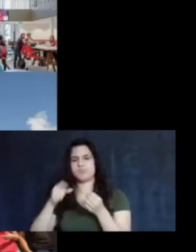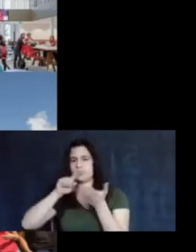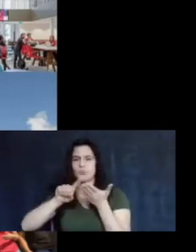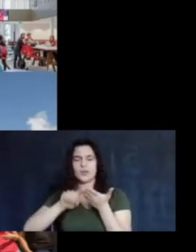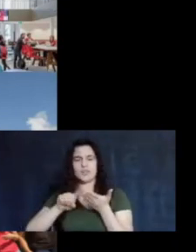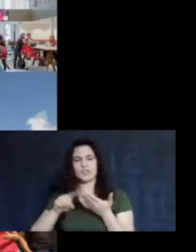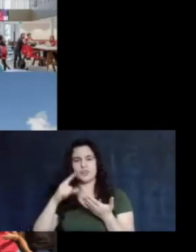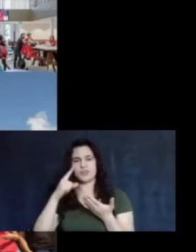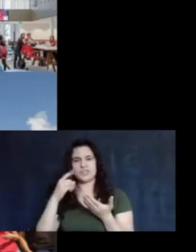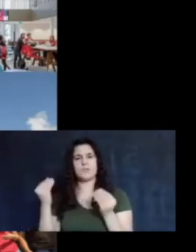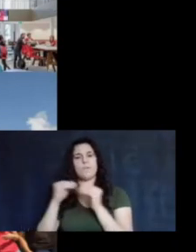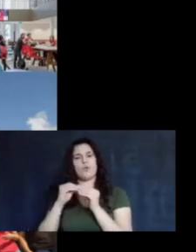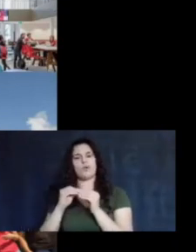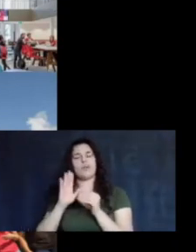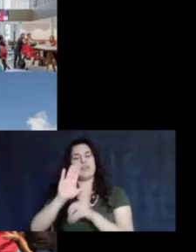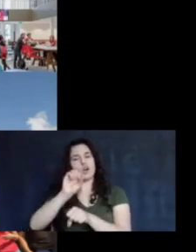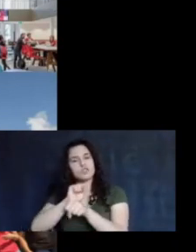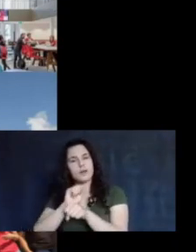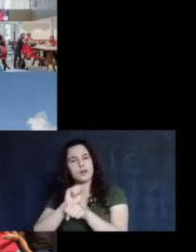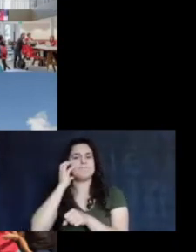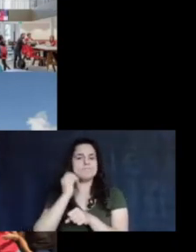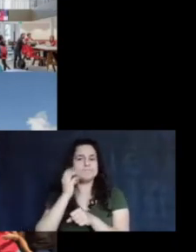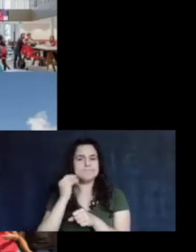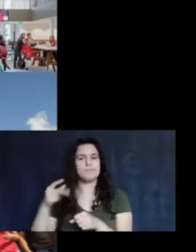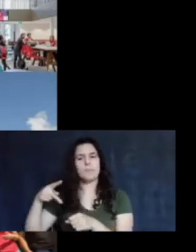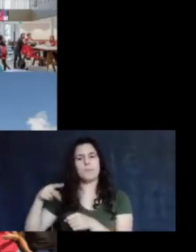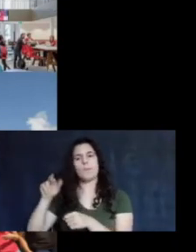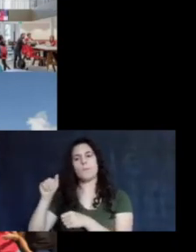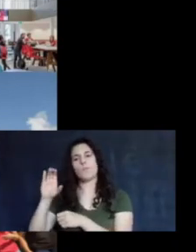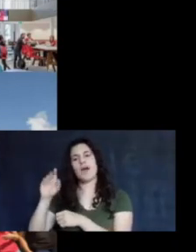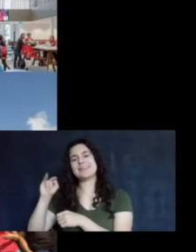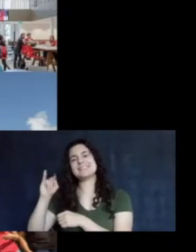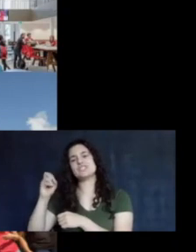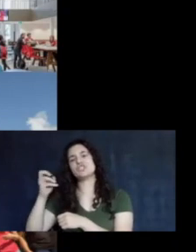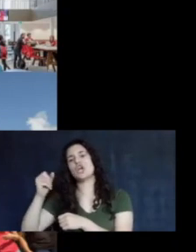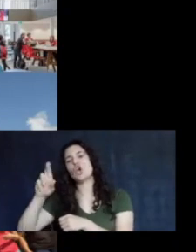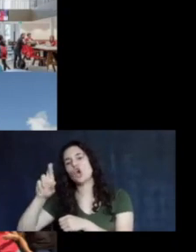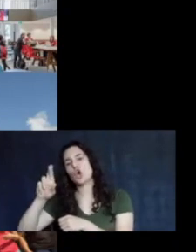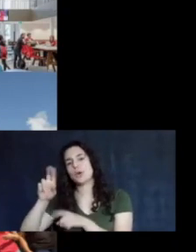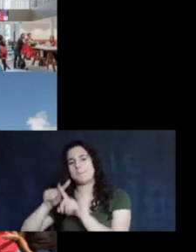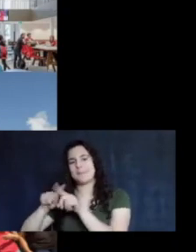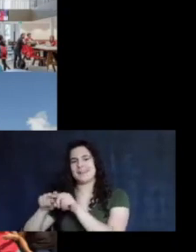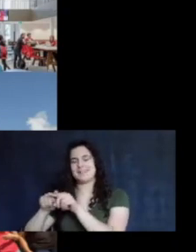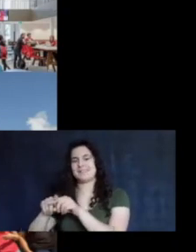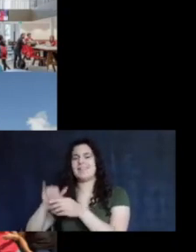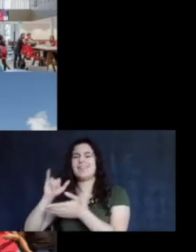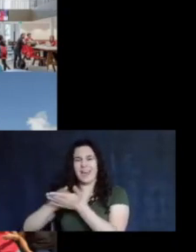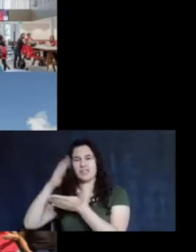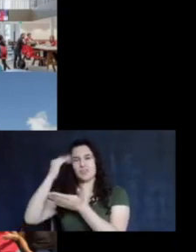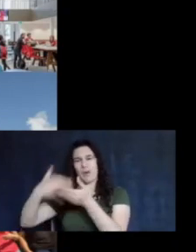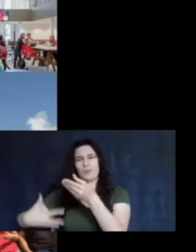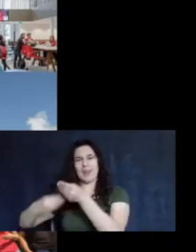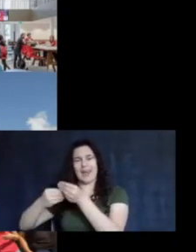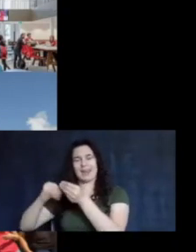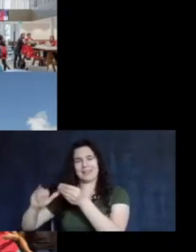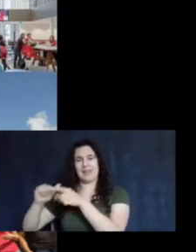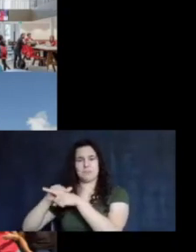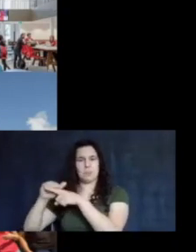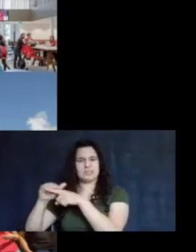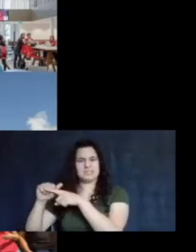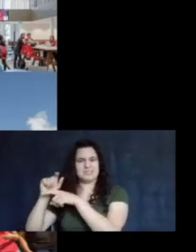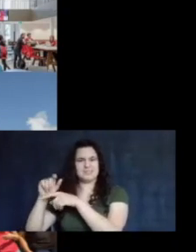It's more practitioner based, which goes back to the option of dissertation and practice. So that leads to the question, well, if I want to enter in this program,